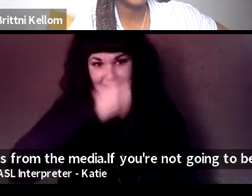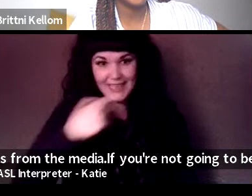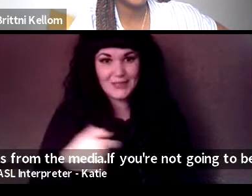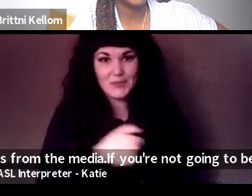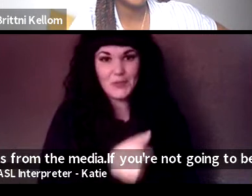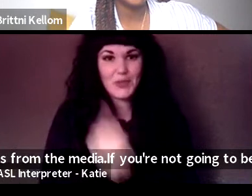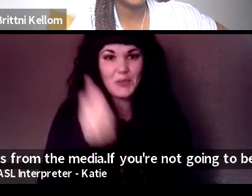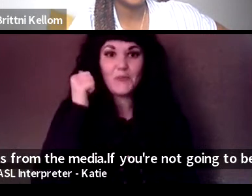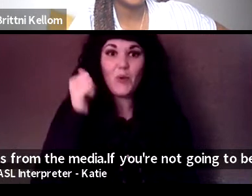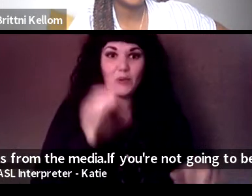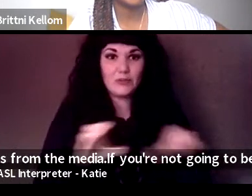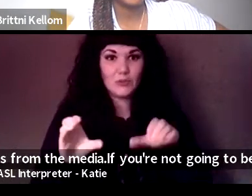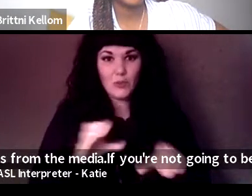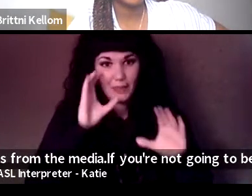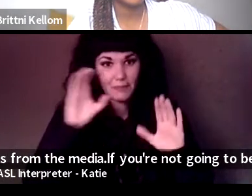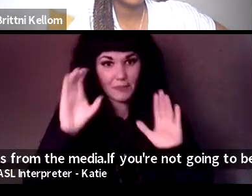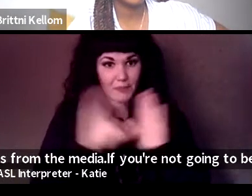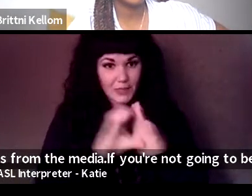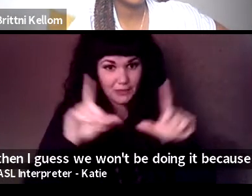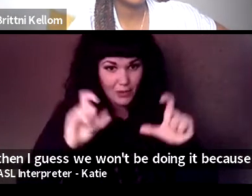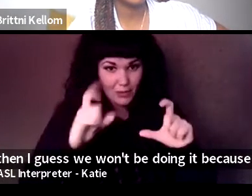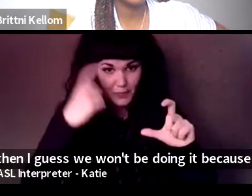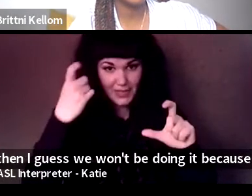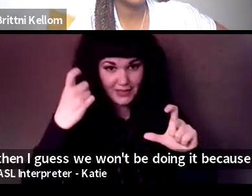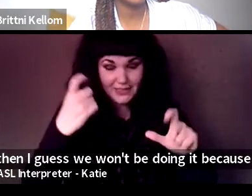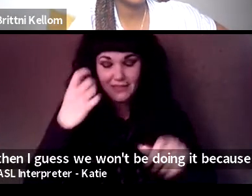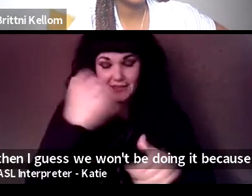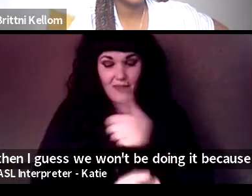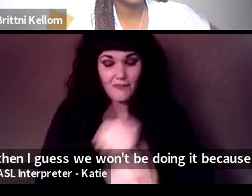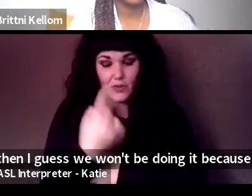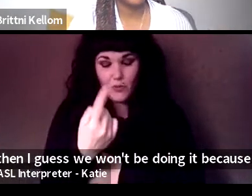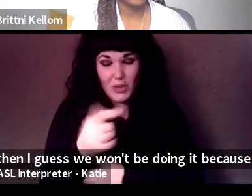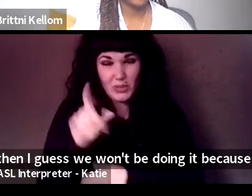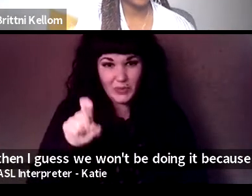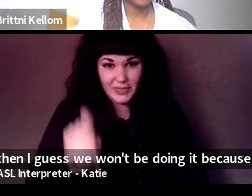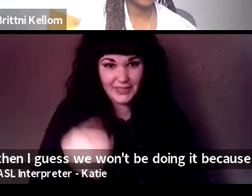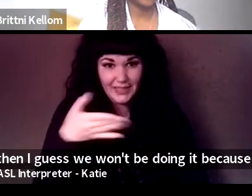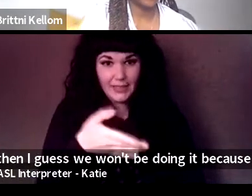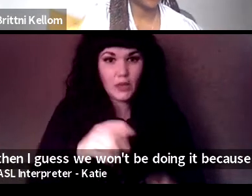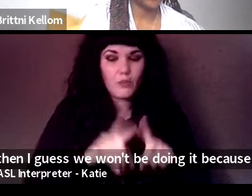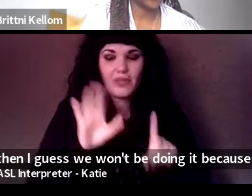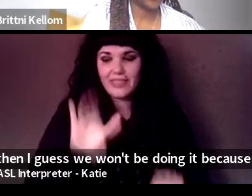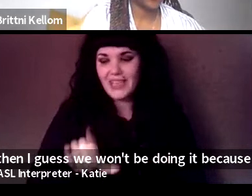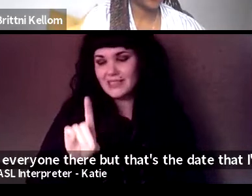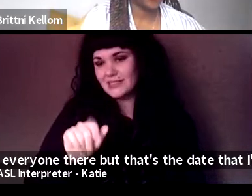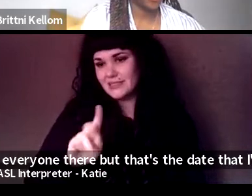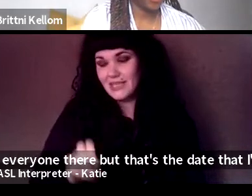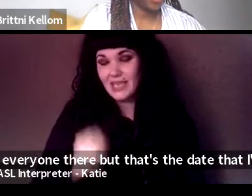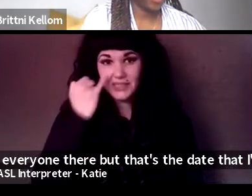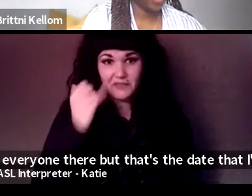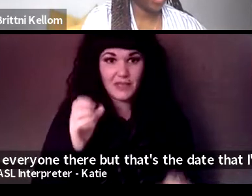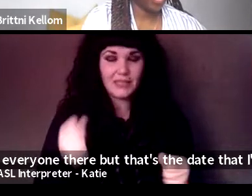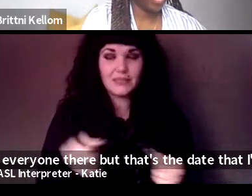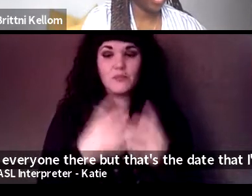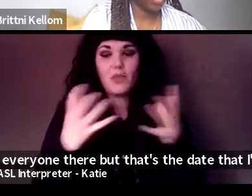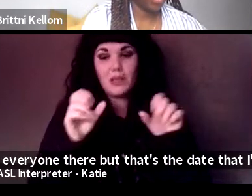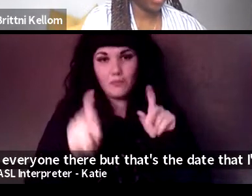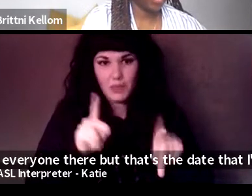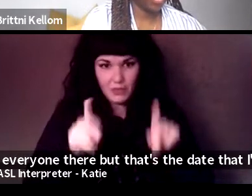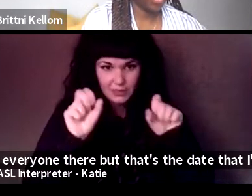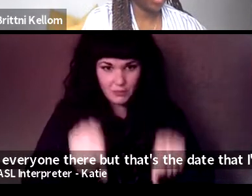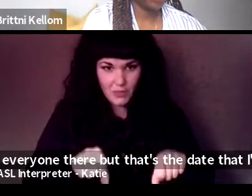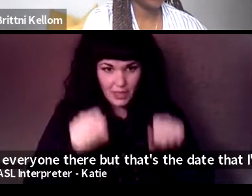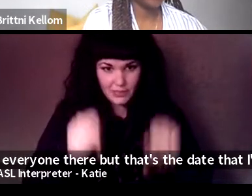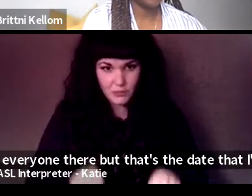we need everyone there. But that's the date that I've been trying to work with as many people as possible. Commissioner Rothorn, is